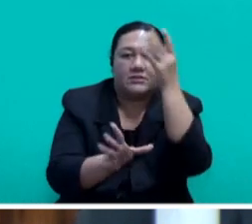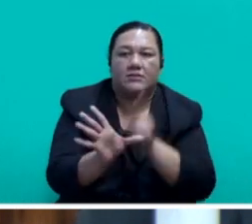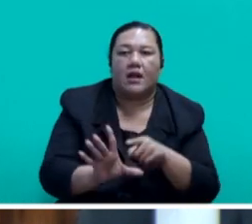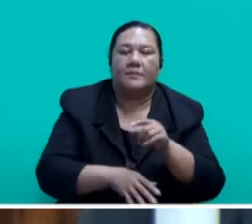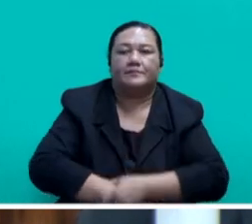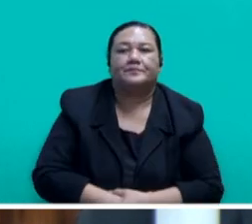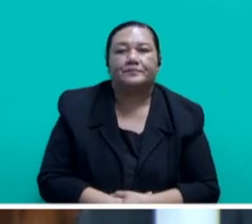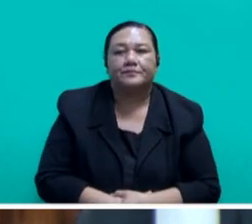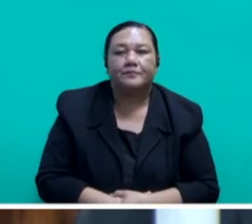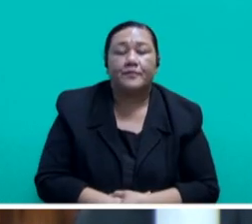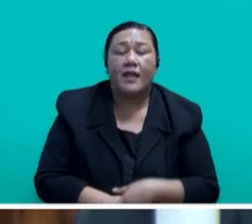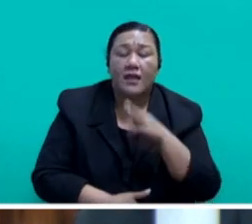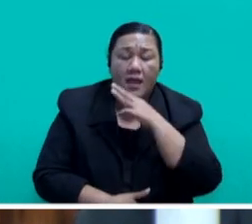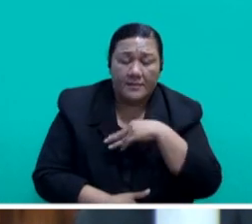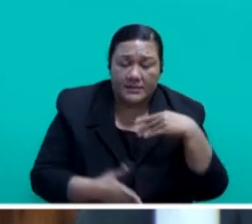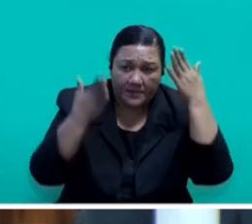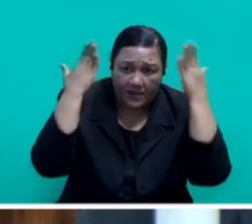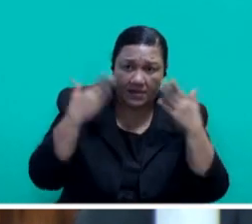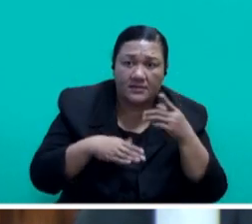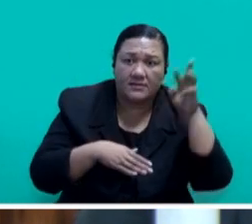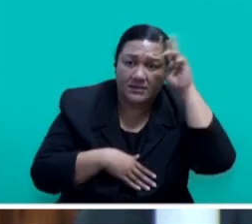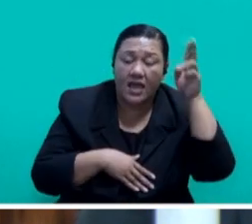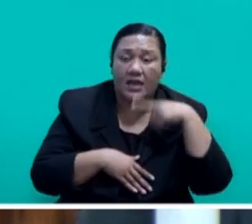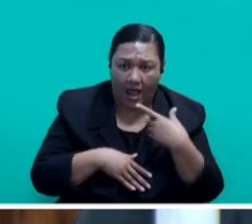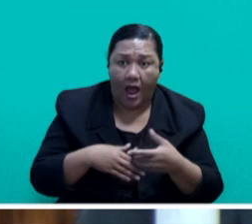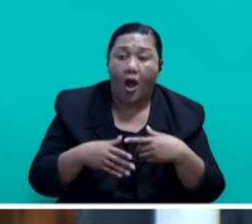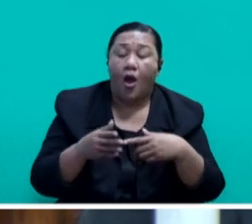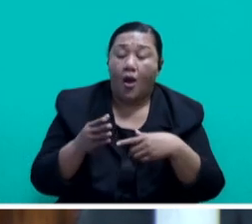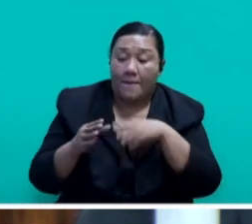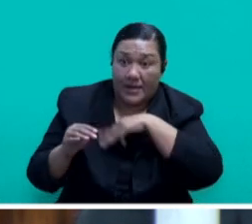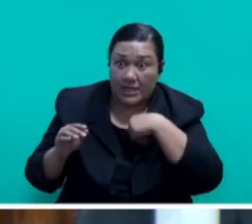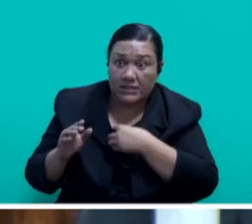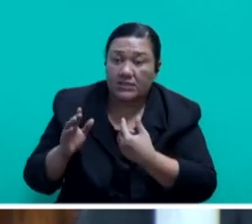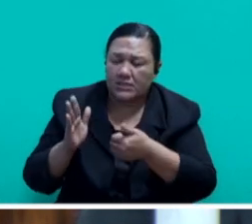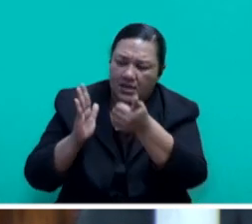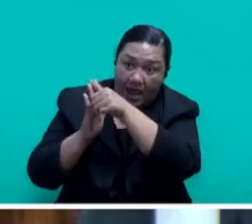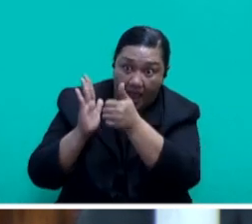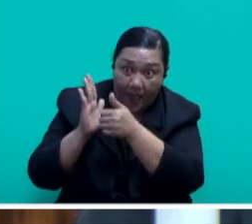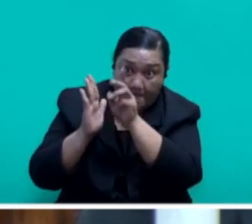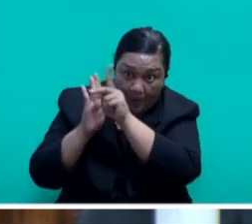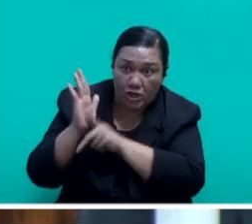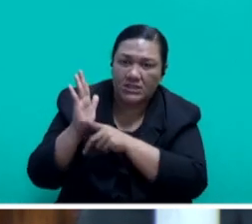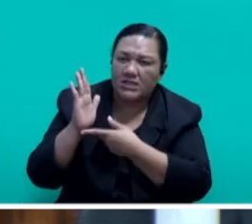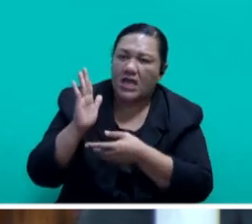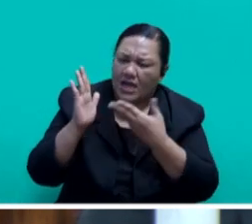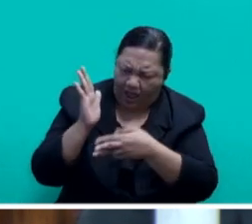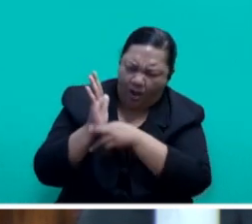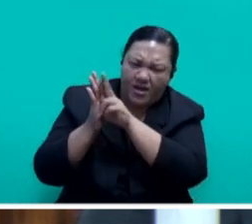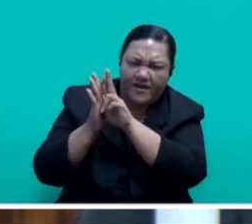Mr. Speaker, sir, the Ministry is actively working on the review of the National Housing Policy, which will provide an